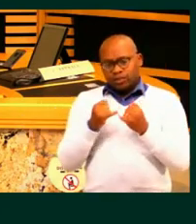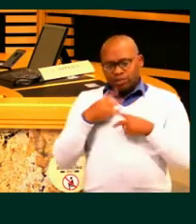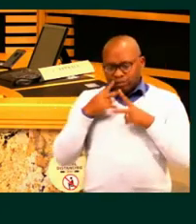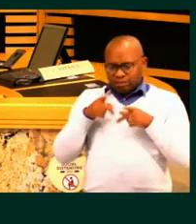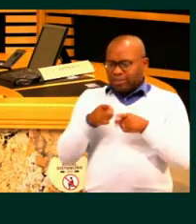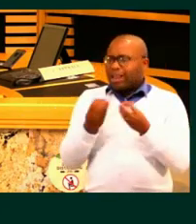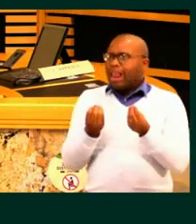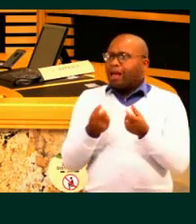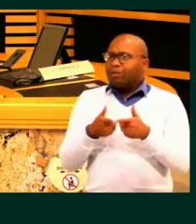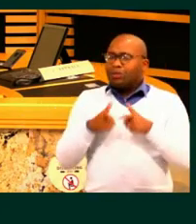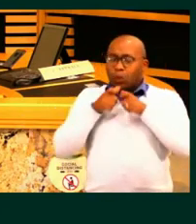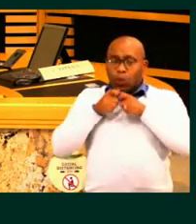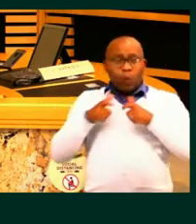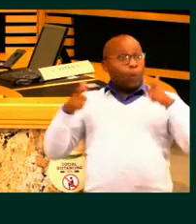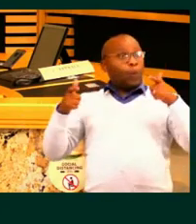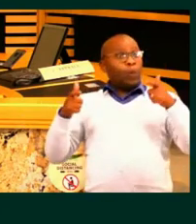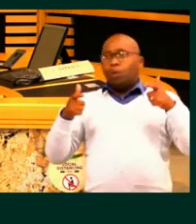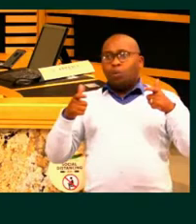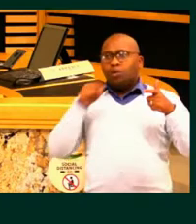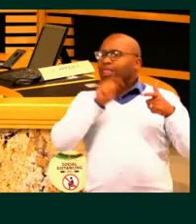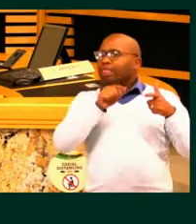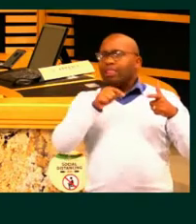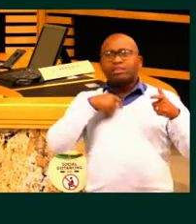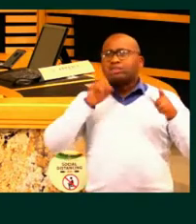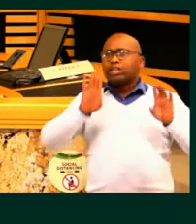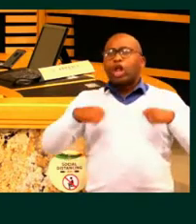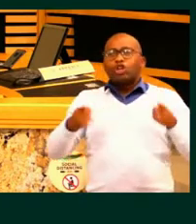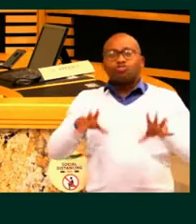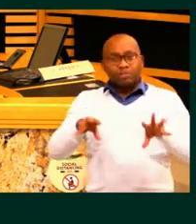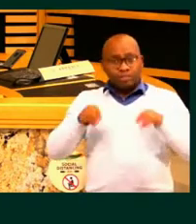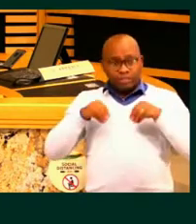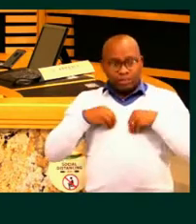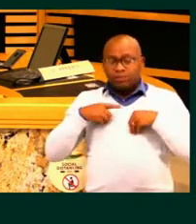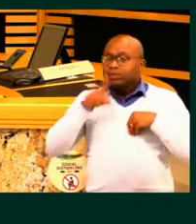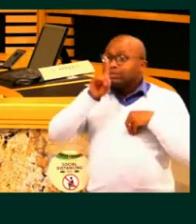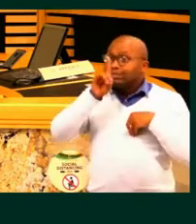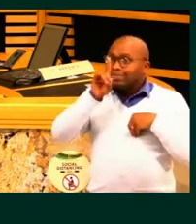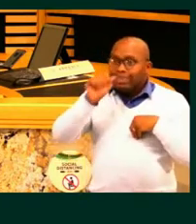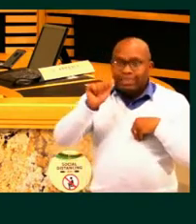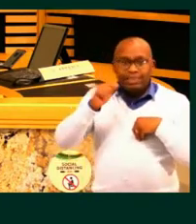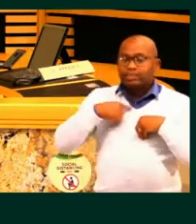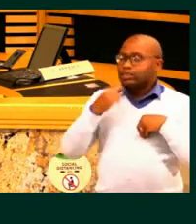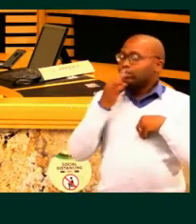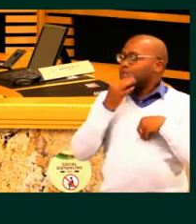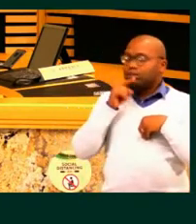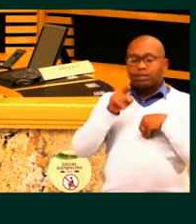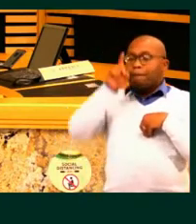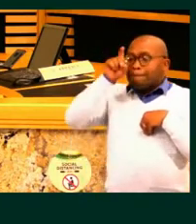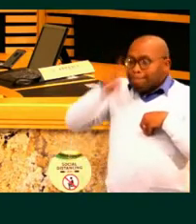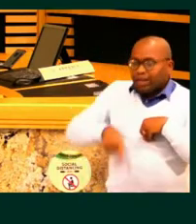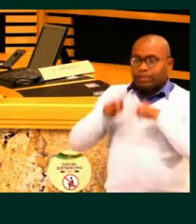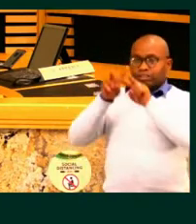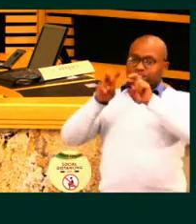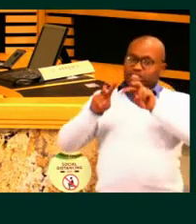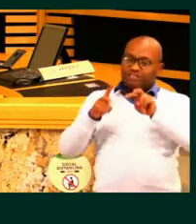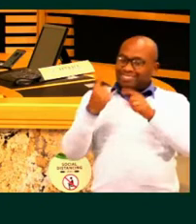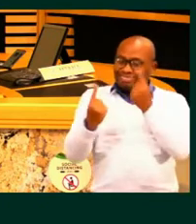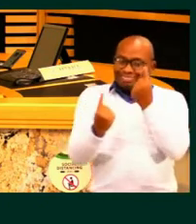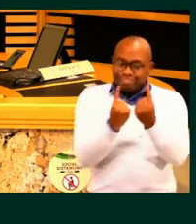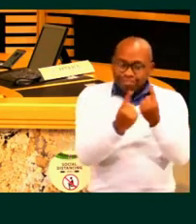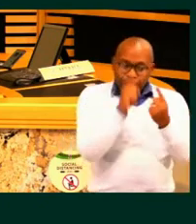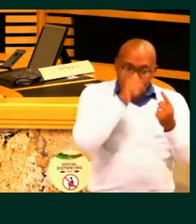call on the authorities to ensure that these cases are speedily and thoroughly investigated the above